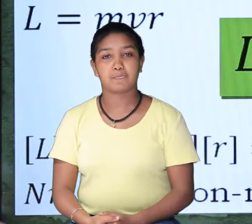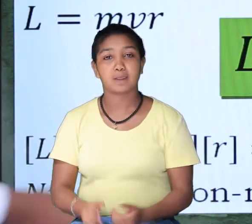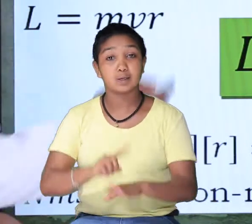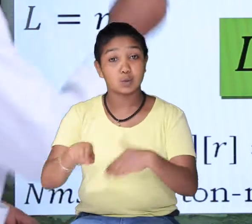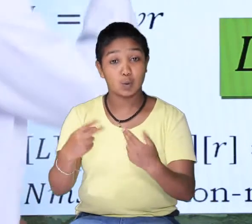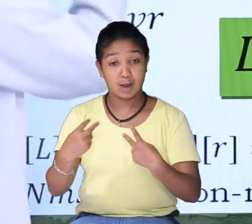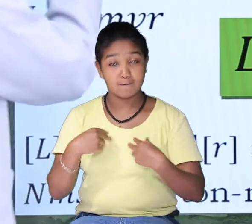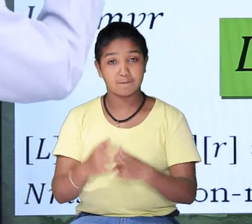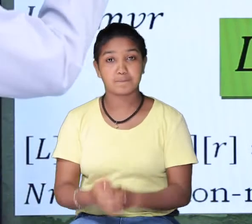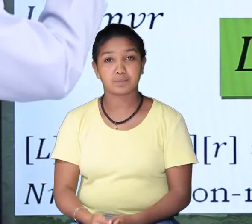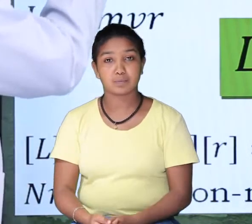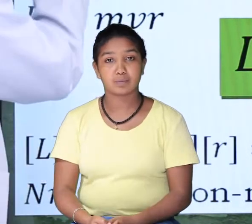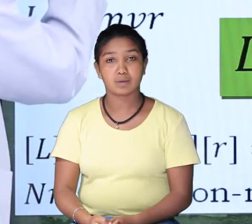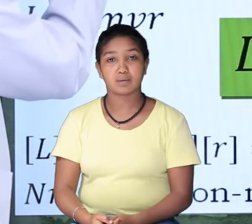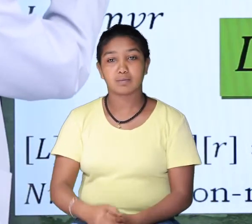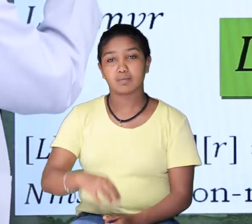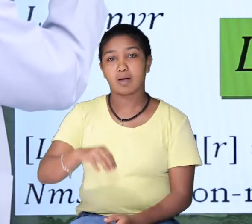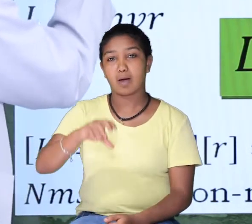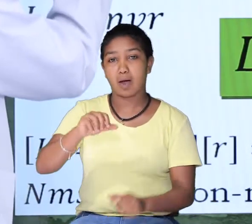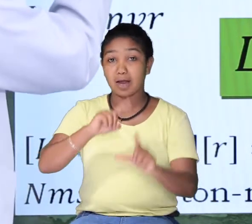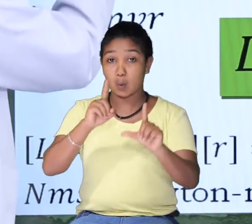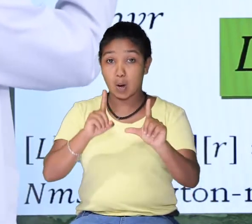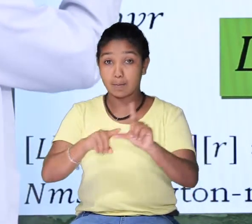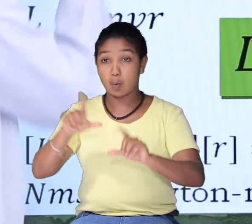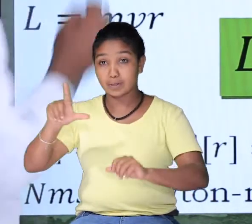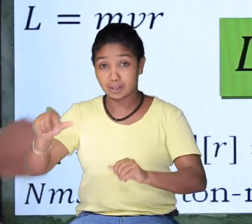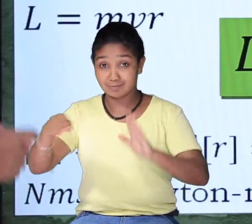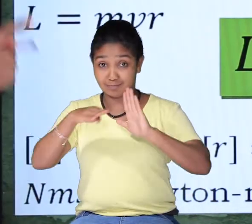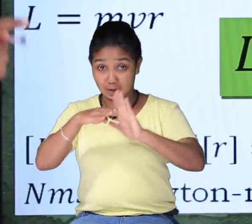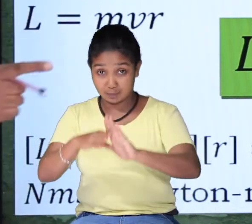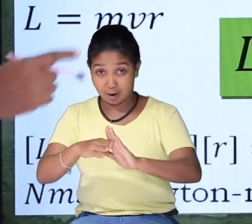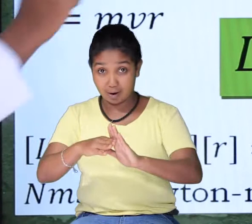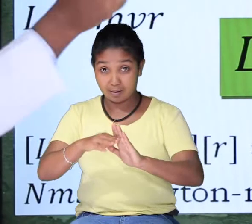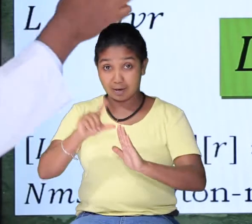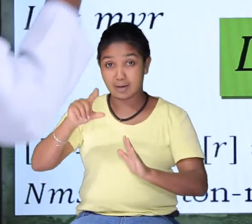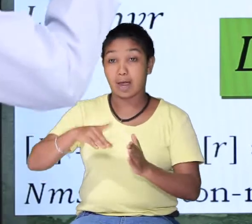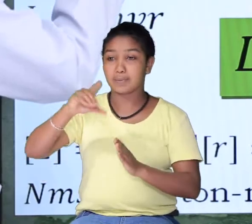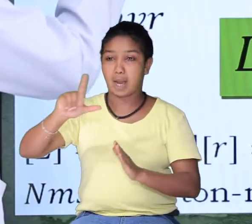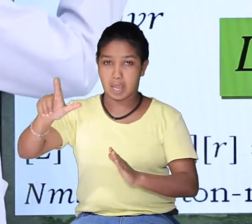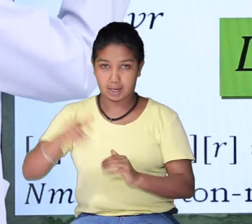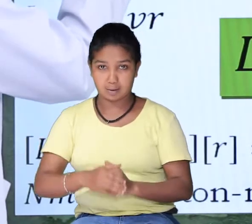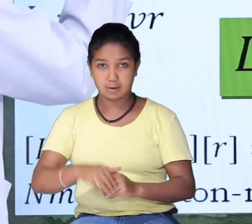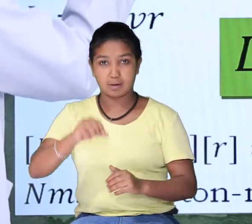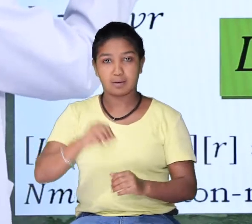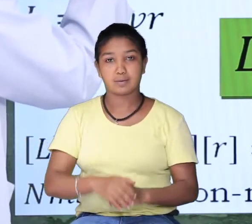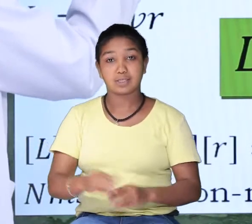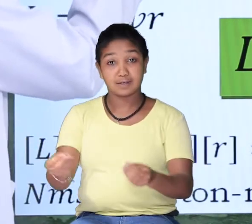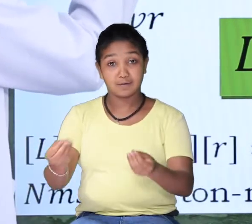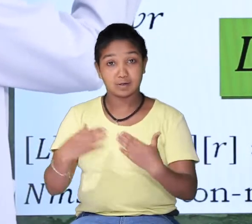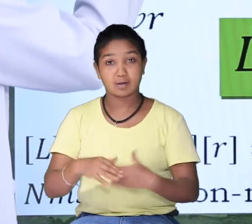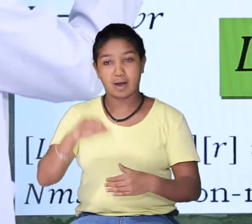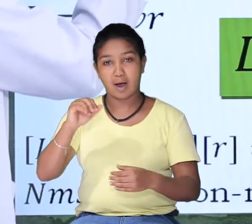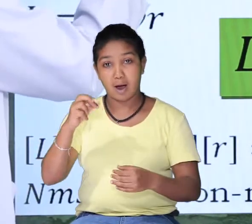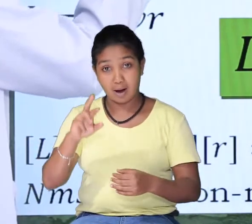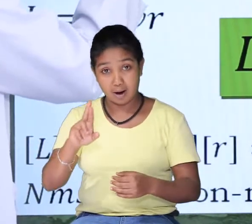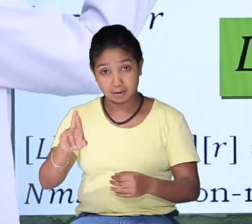So here we have the angular momentum. Angular momentum is symbolized by small capital letter L, and it's given as